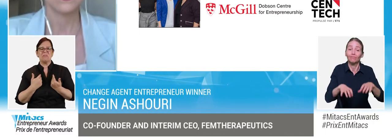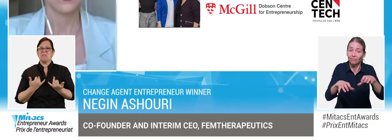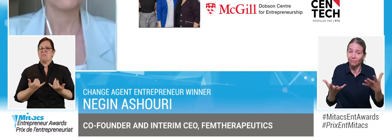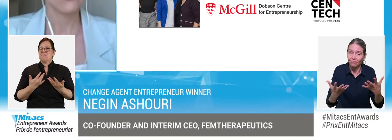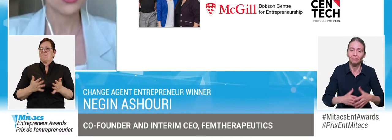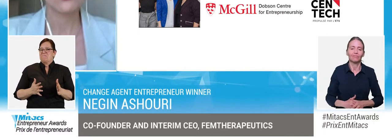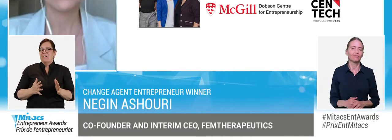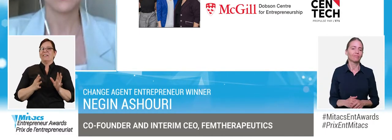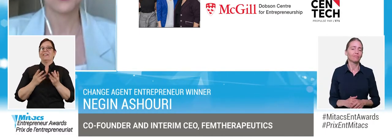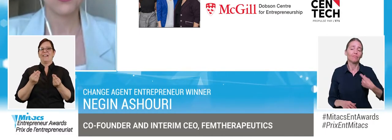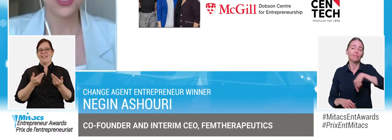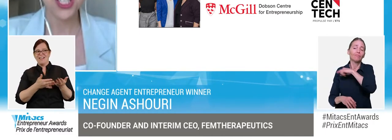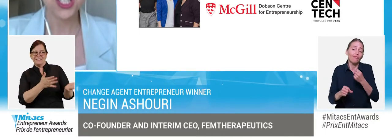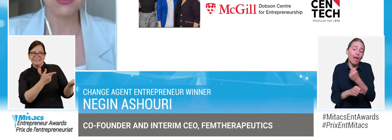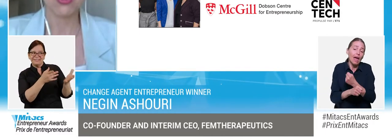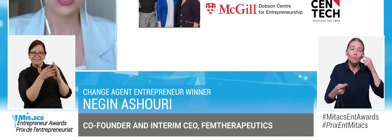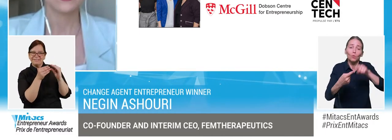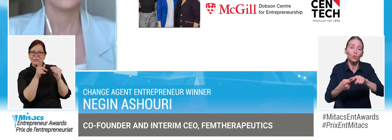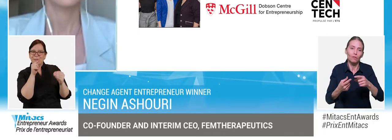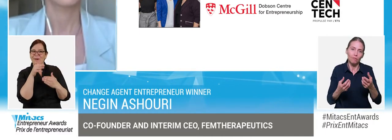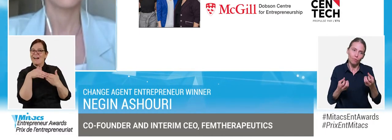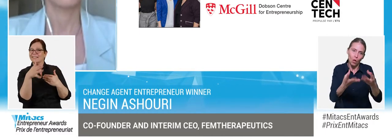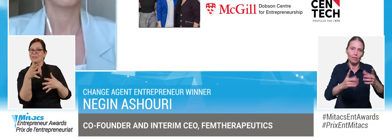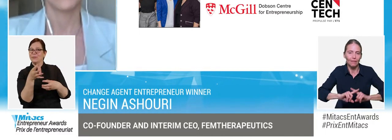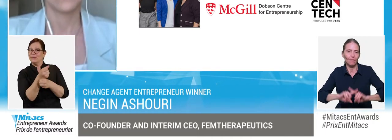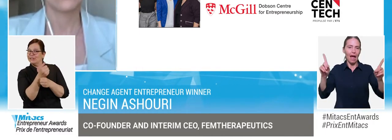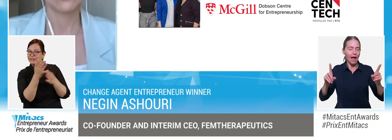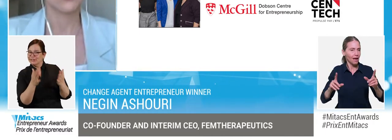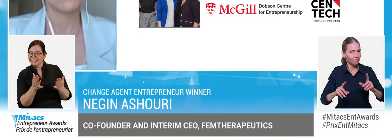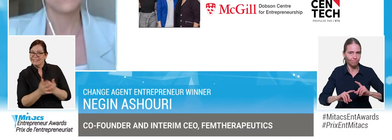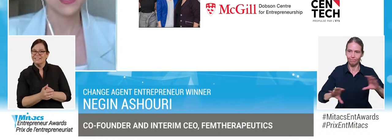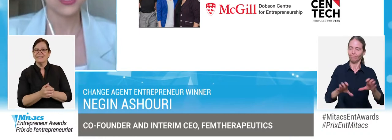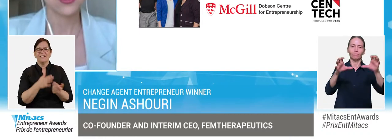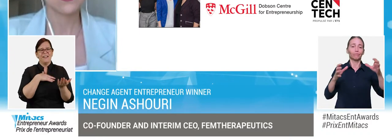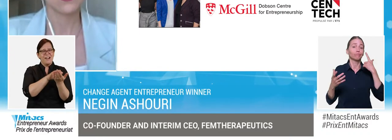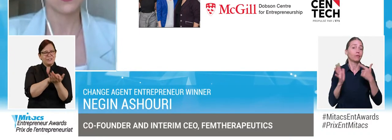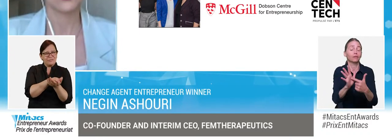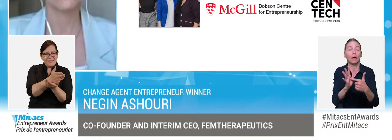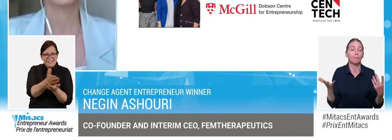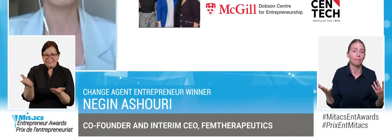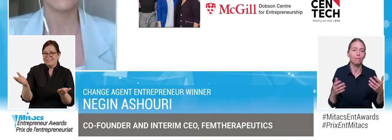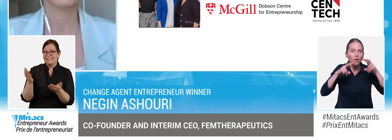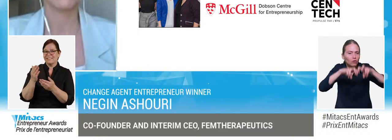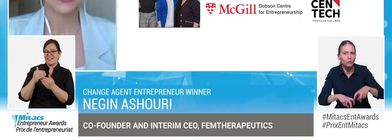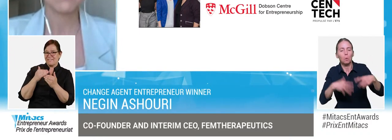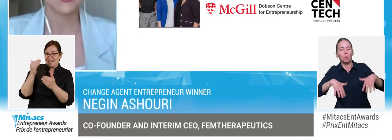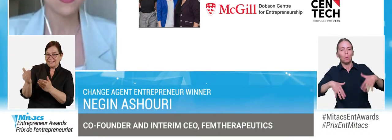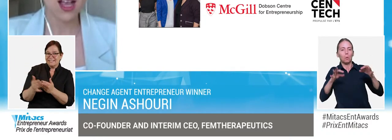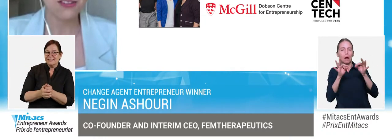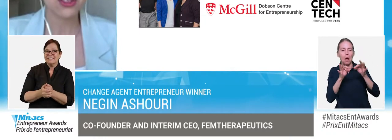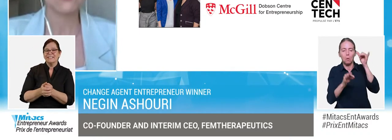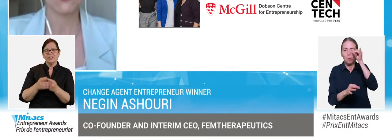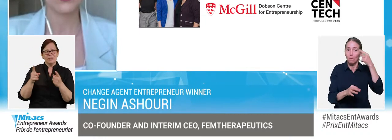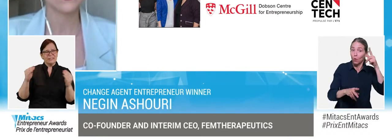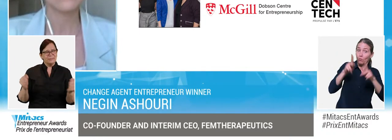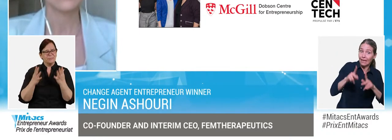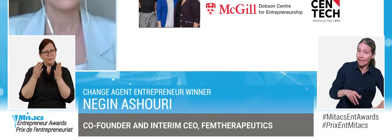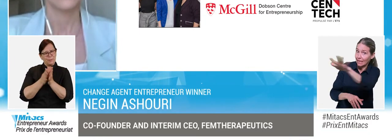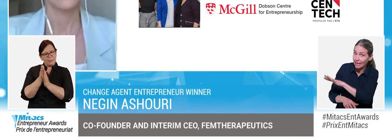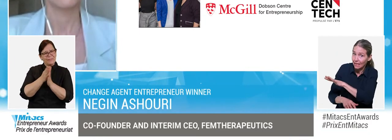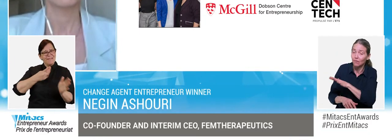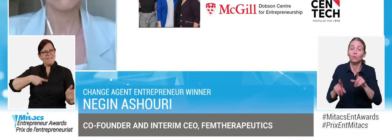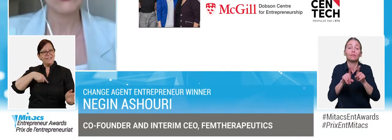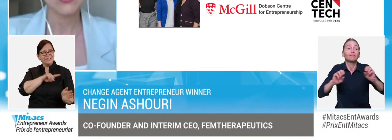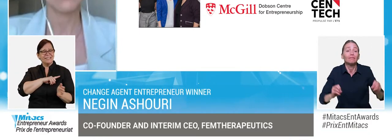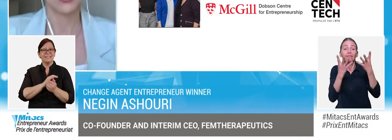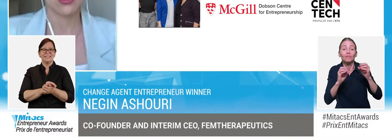progress more into the entrepreneurship world. Its financial compensations not only empowered me, myself, to focus